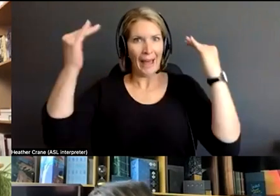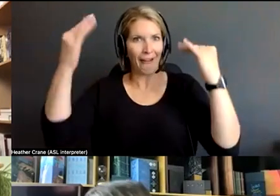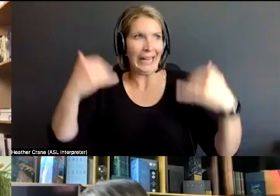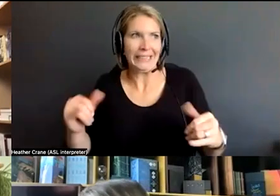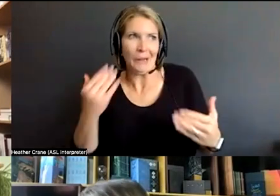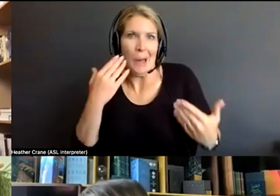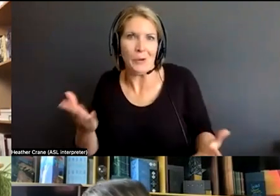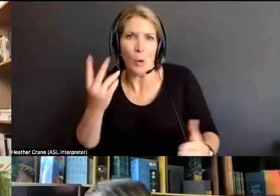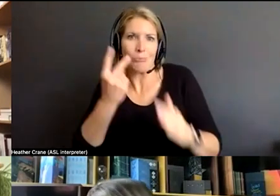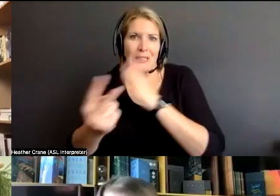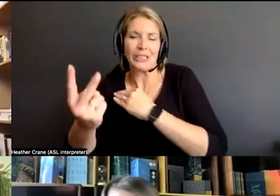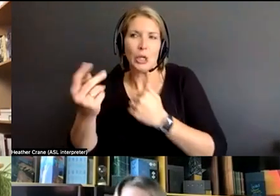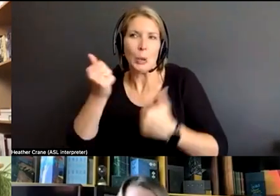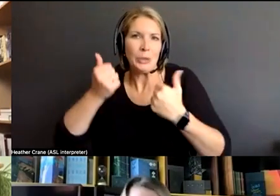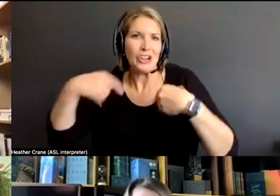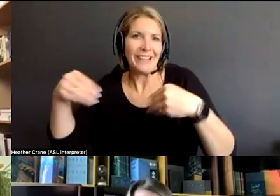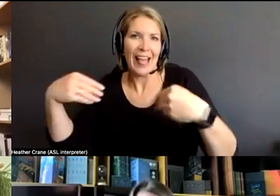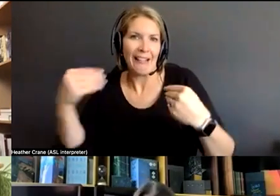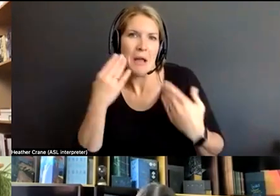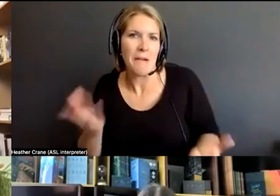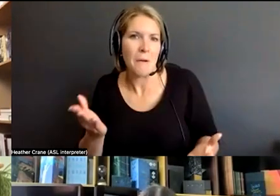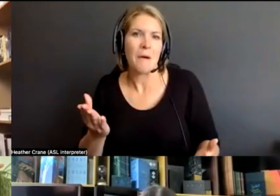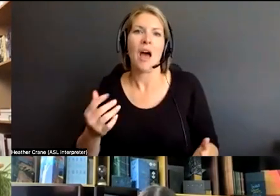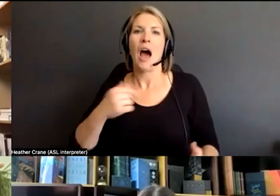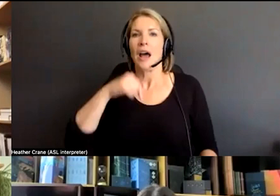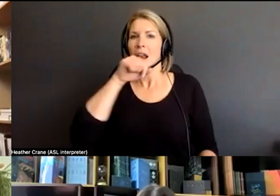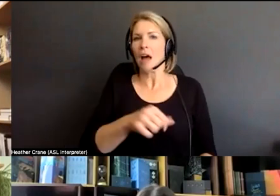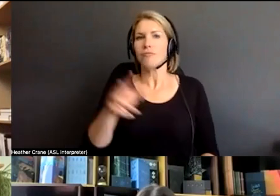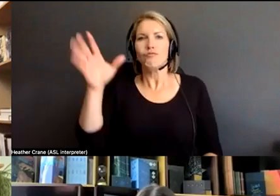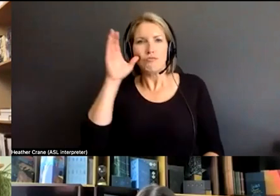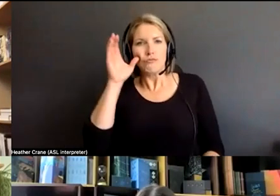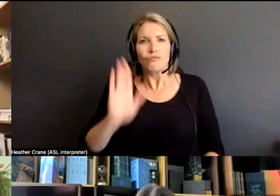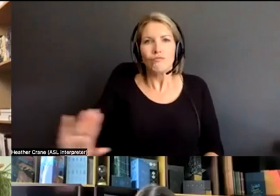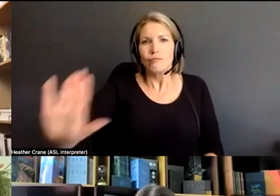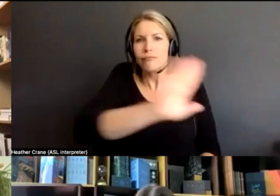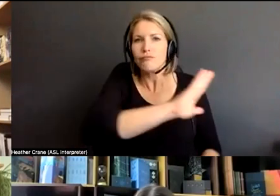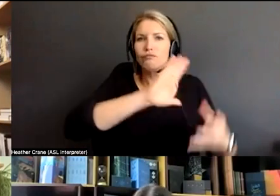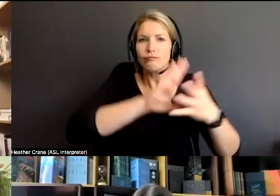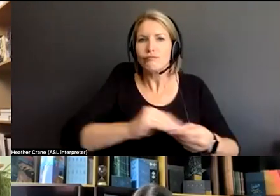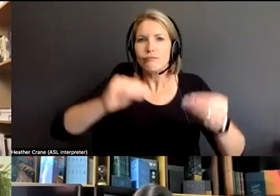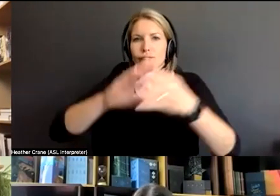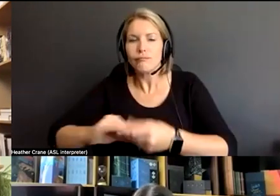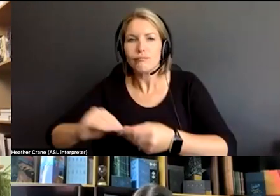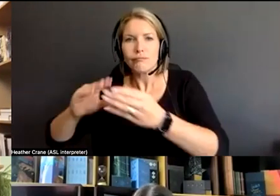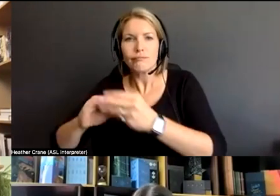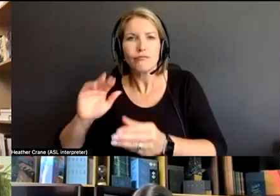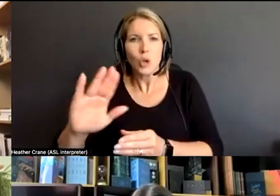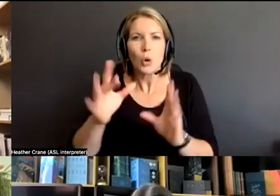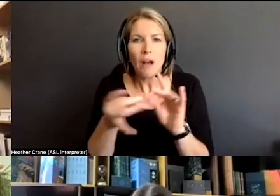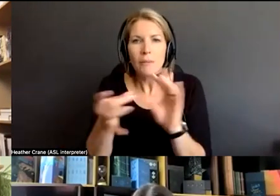everything that's been said is fascinating. I love hearing all of you talk. Jasmine made a point about genre that I think is really